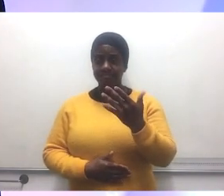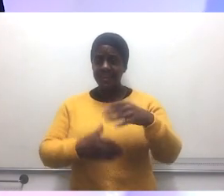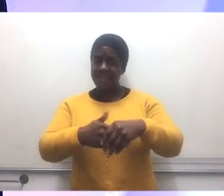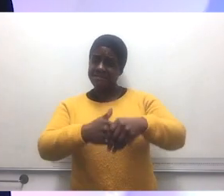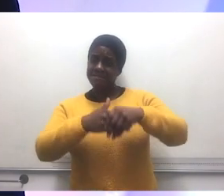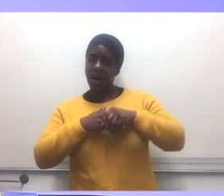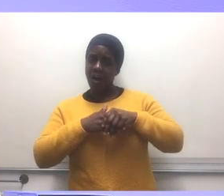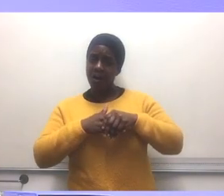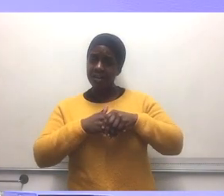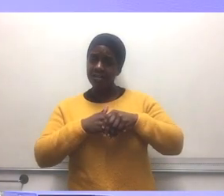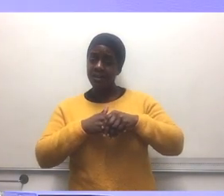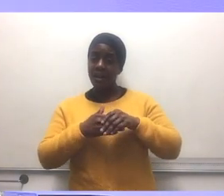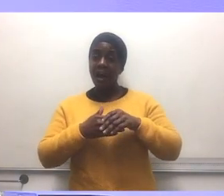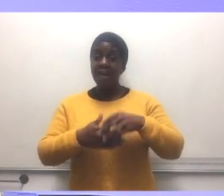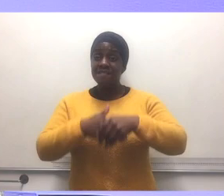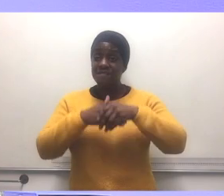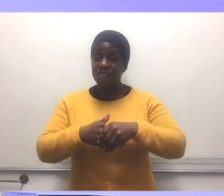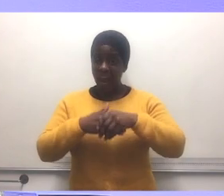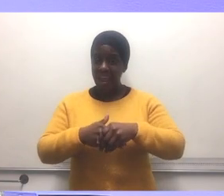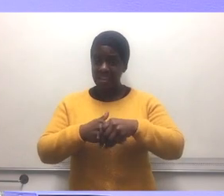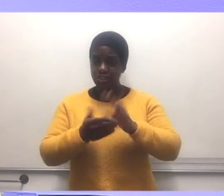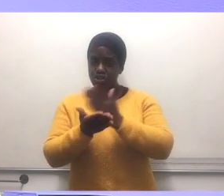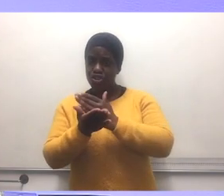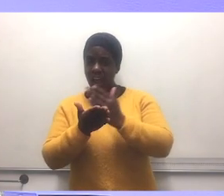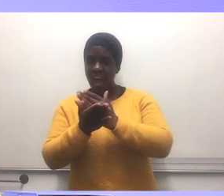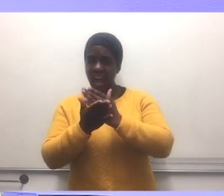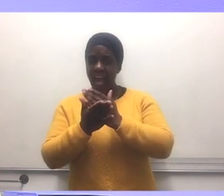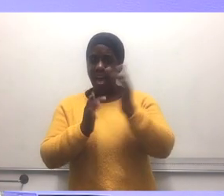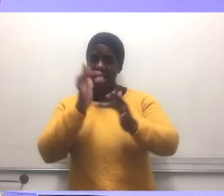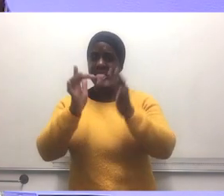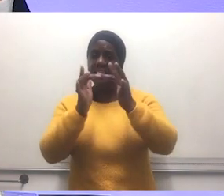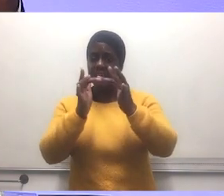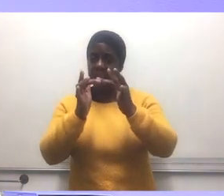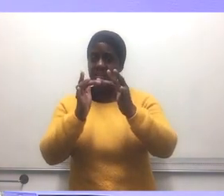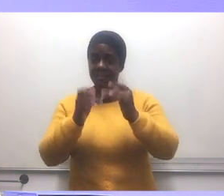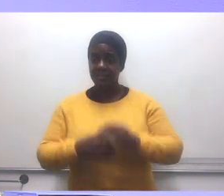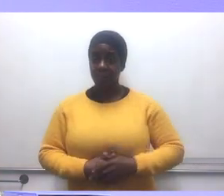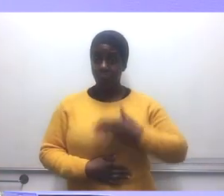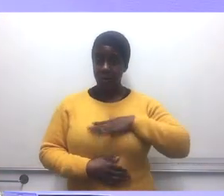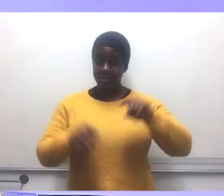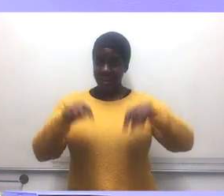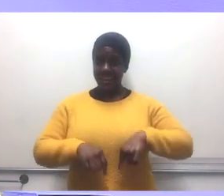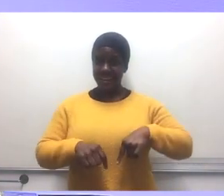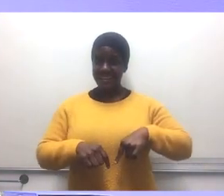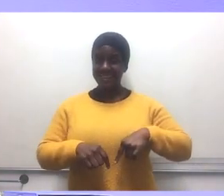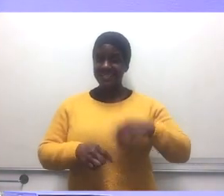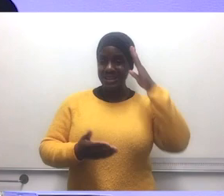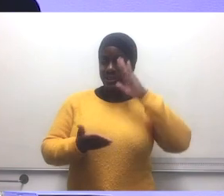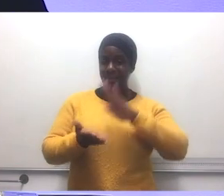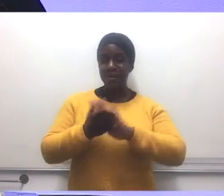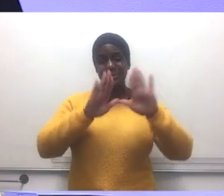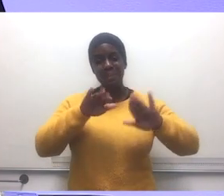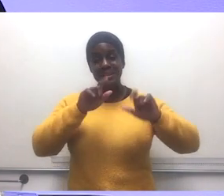share the link, and most importantly, you be here so that you can experience the blessing of the Lord.